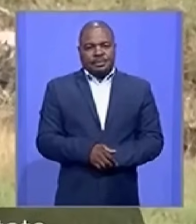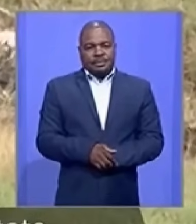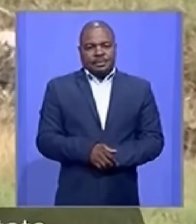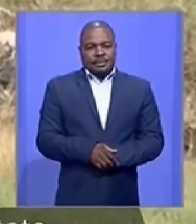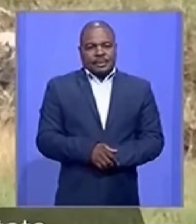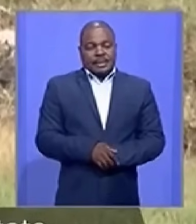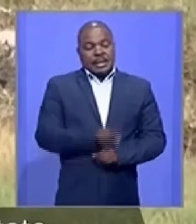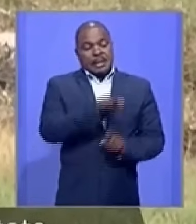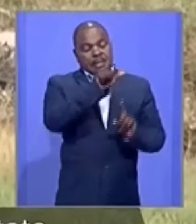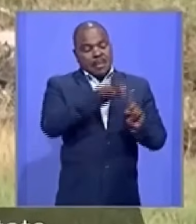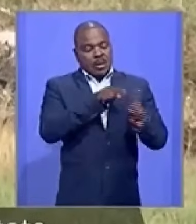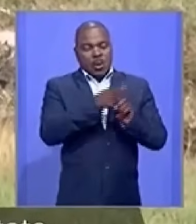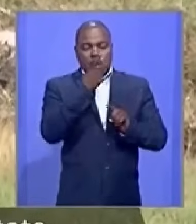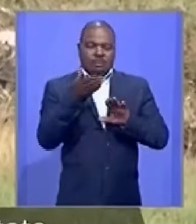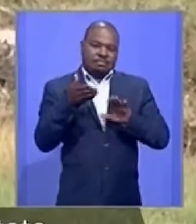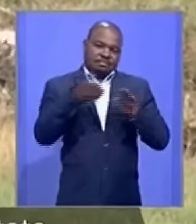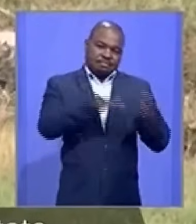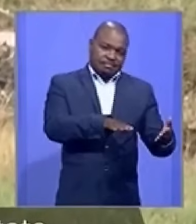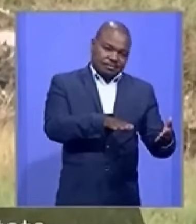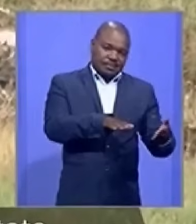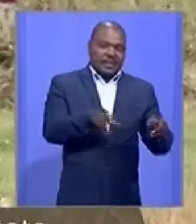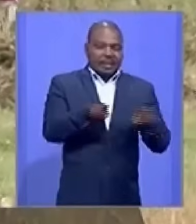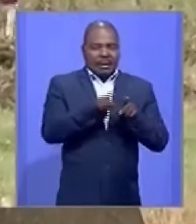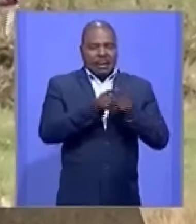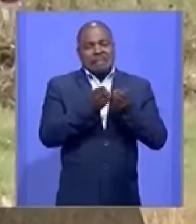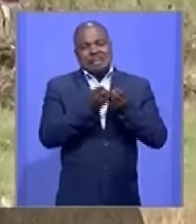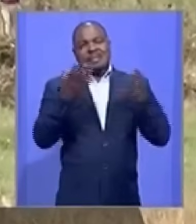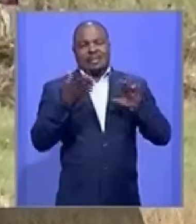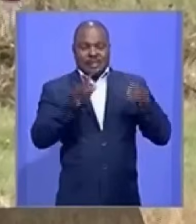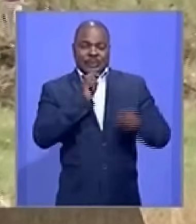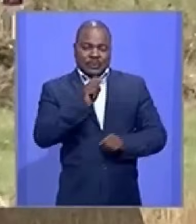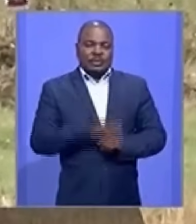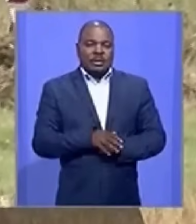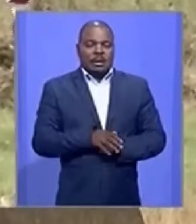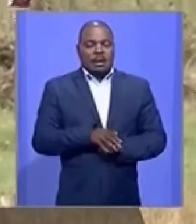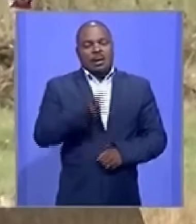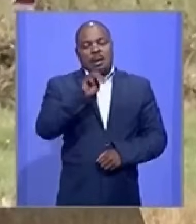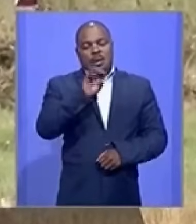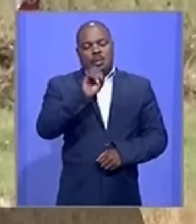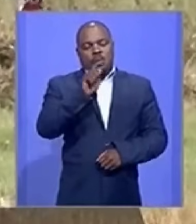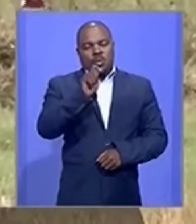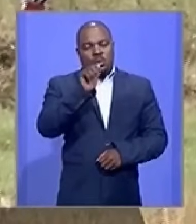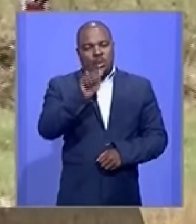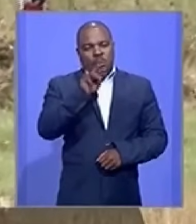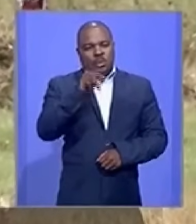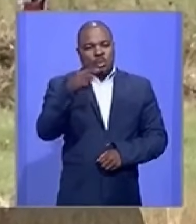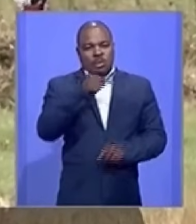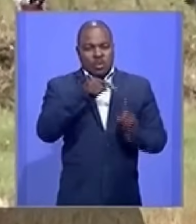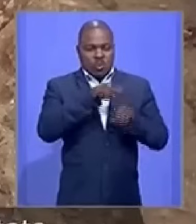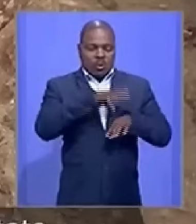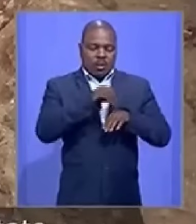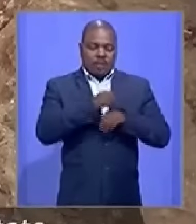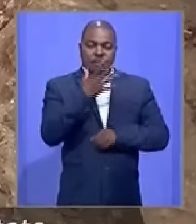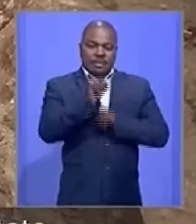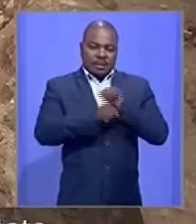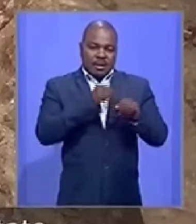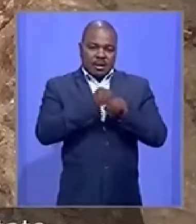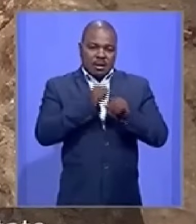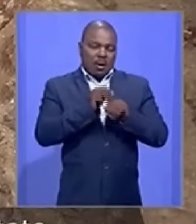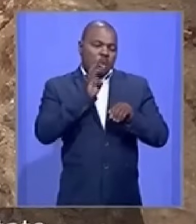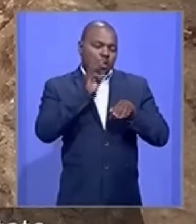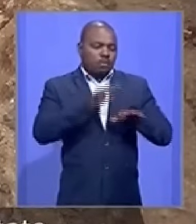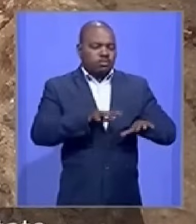Tahlehelo ya bophelo ba motho a le mong e ka ya ba bangata. Koloi ya Motaung Mojamane ya dilemo di 50 e hohotswe ke